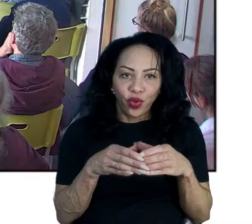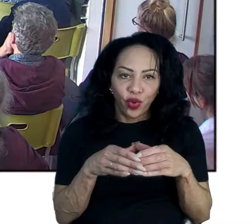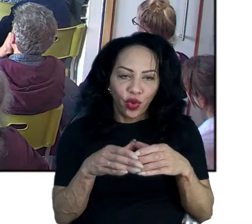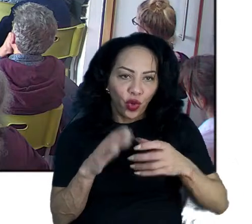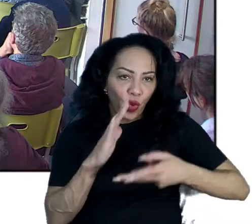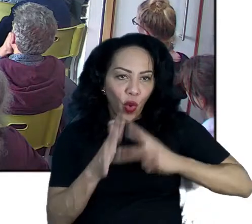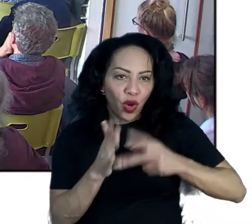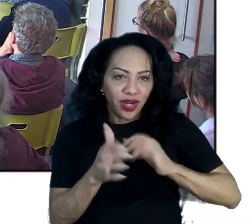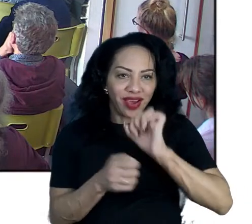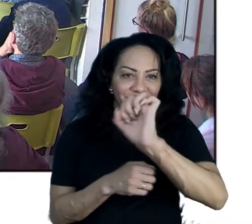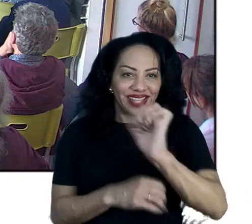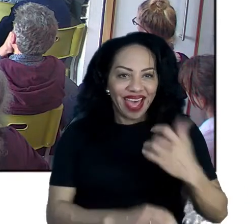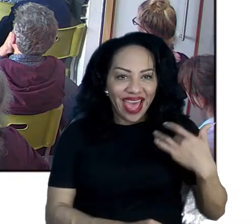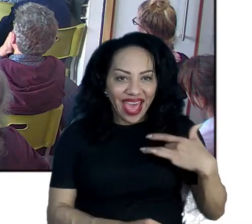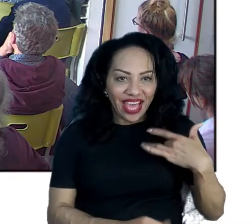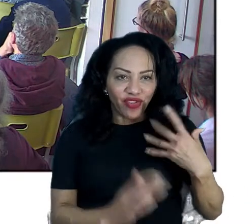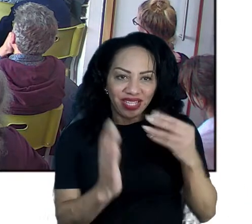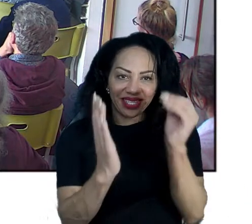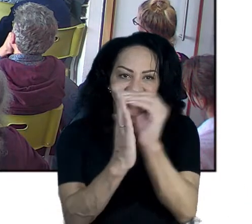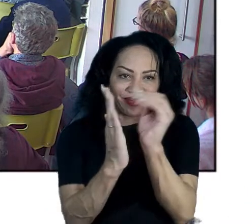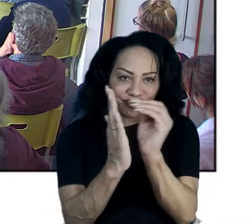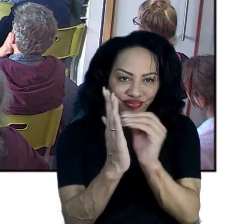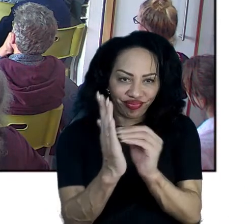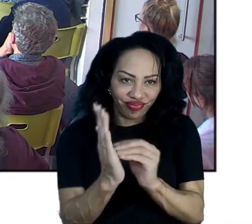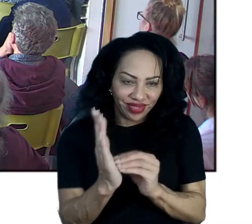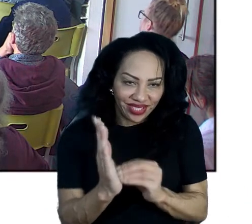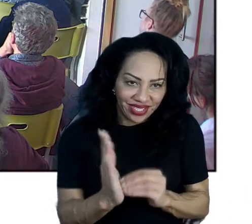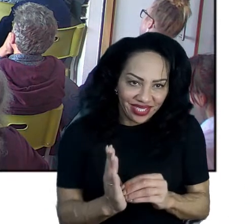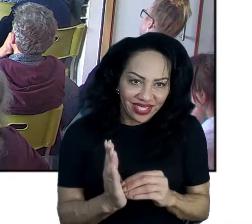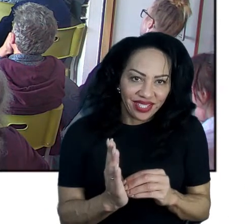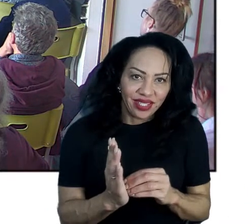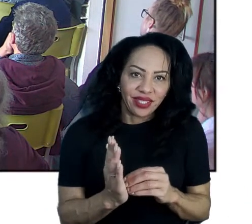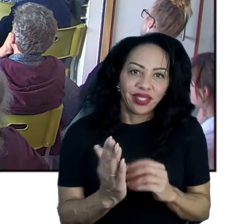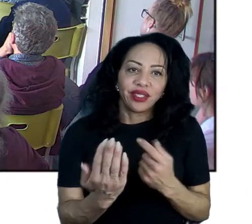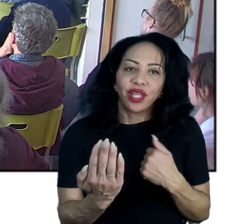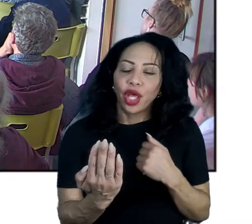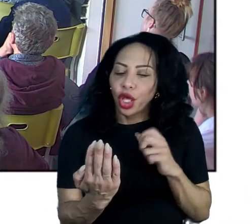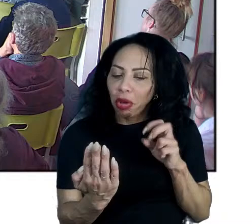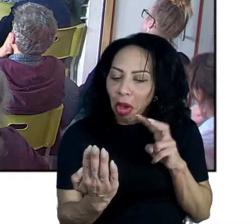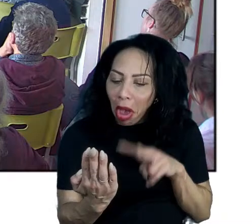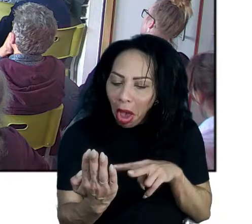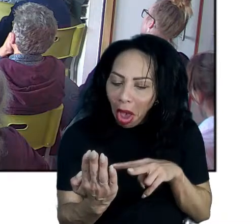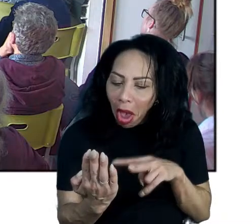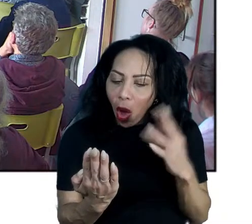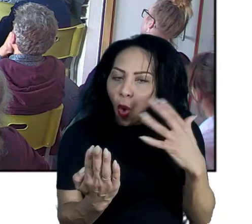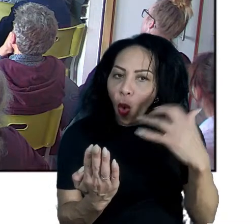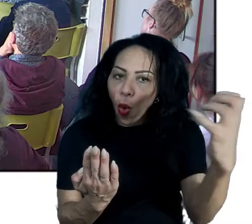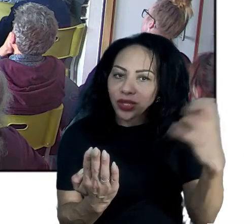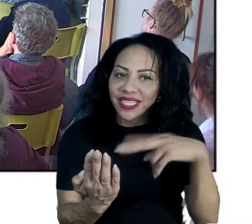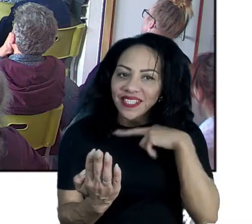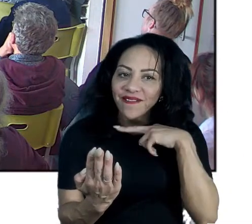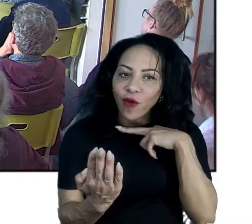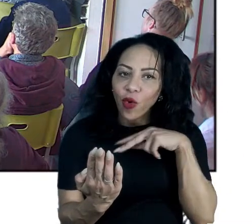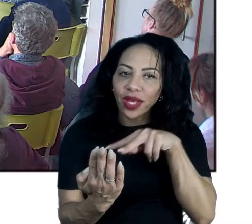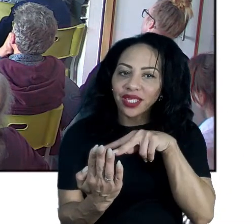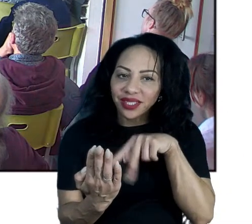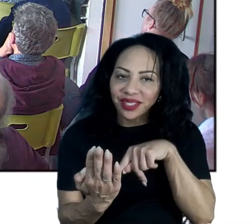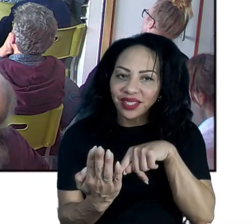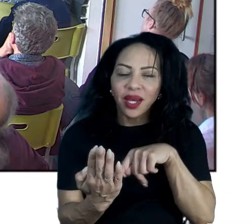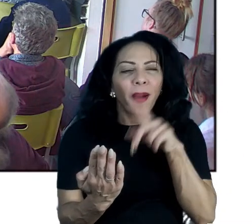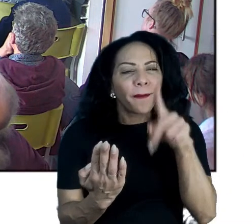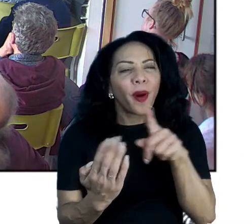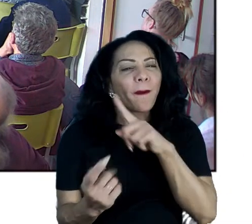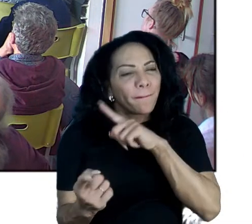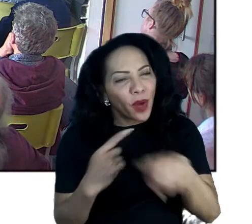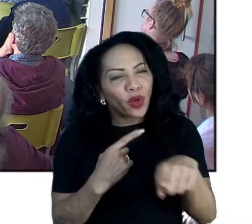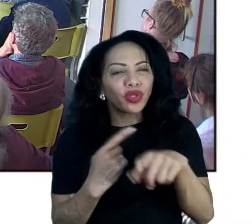of the questionnaires and things like that. So there's moments where you hear audiences' voices, but it is mainly authored by the